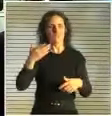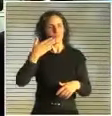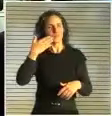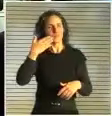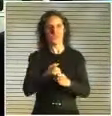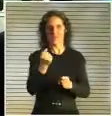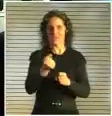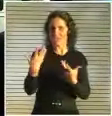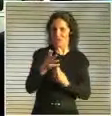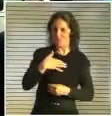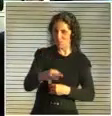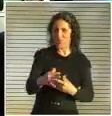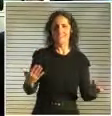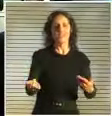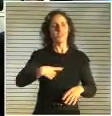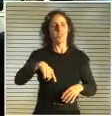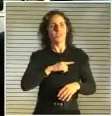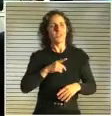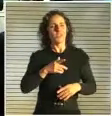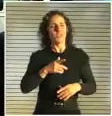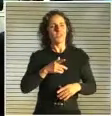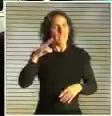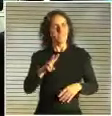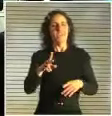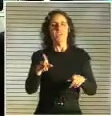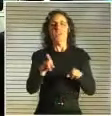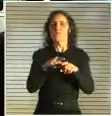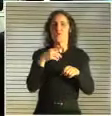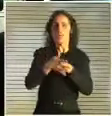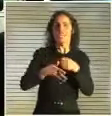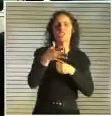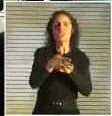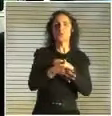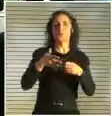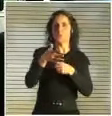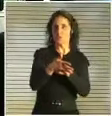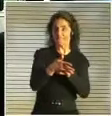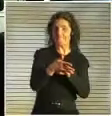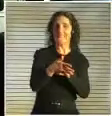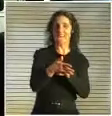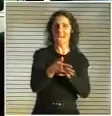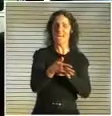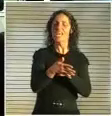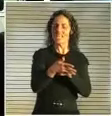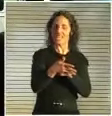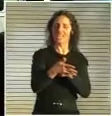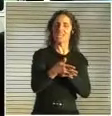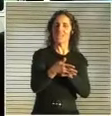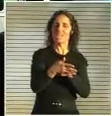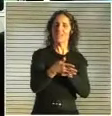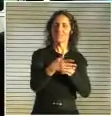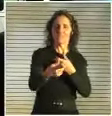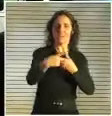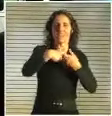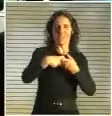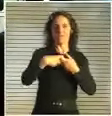contributor to the solutions as opposed to an extractor and a hindrance from coming up with that. And